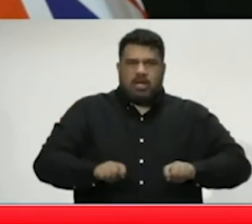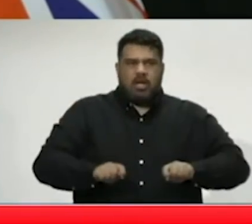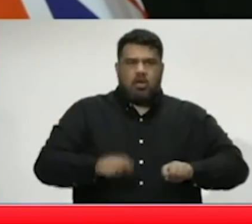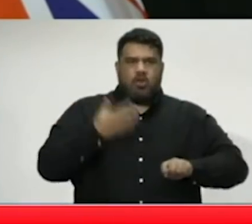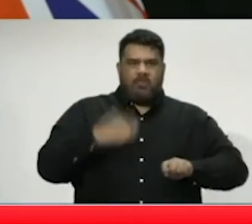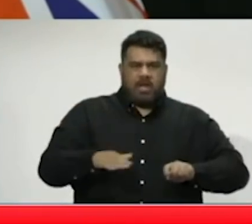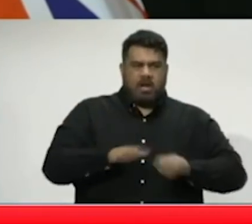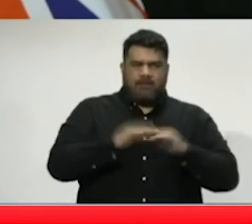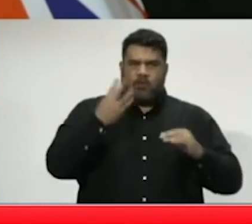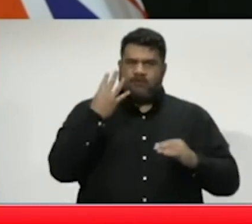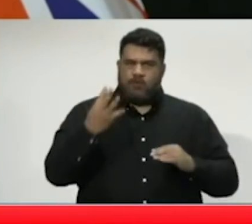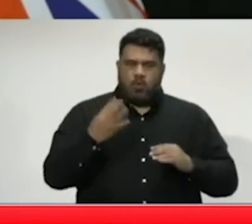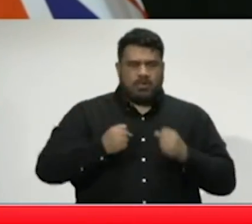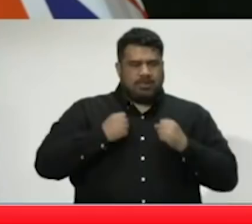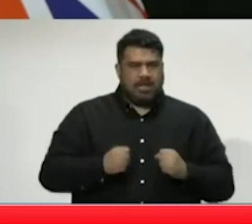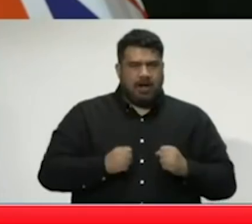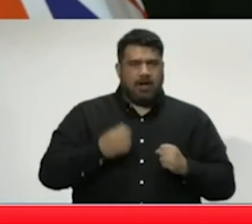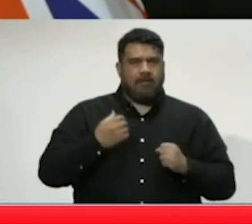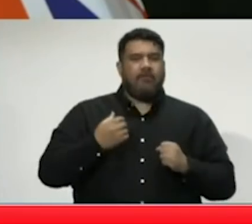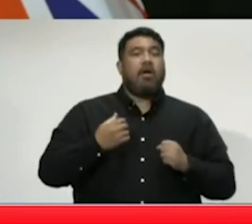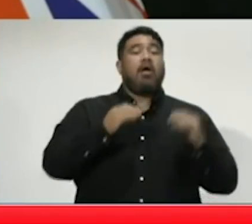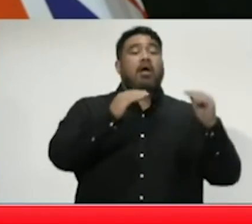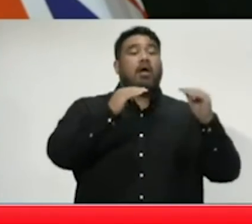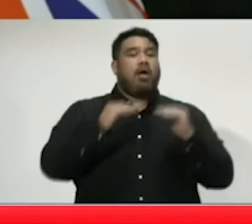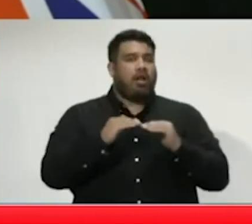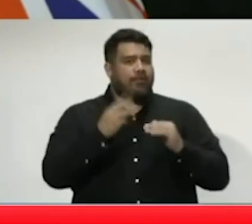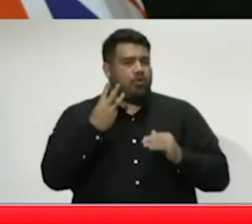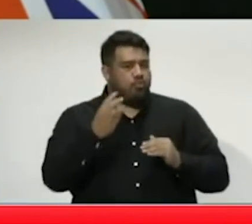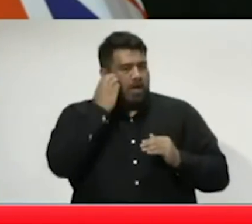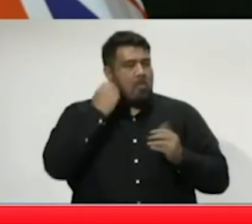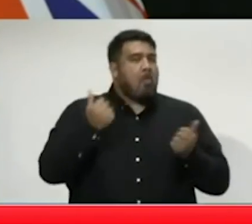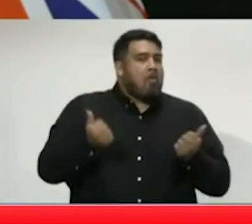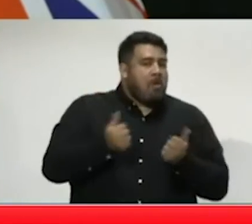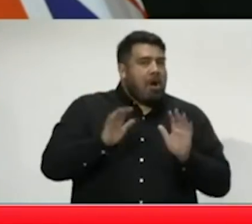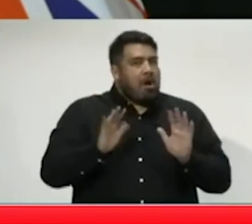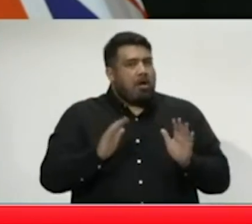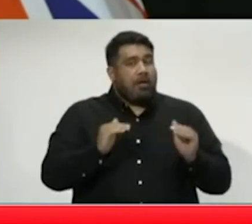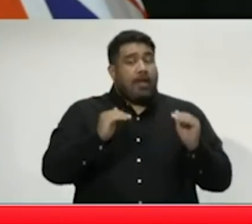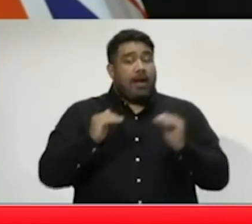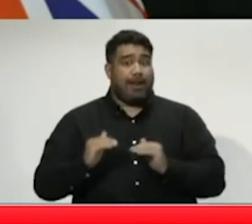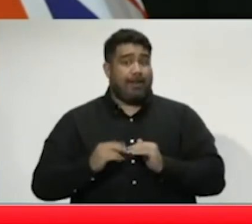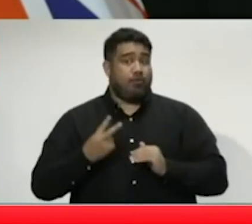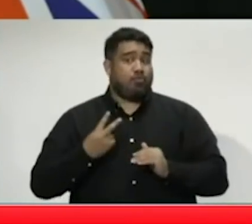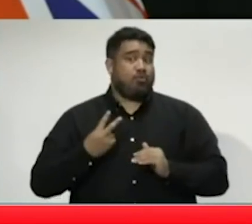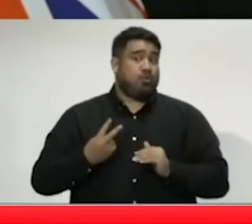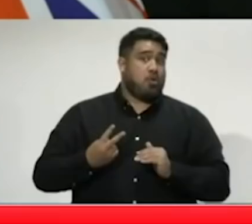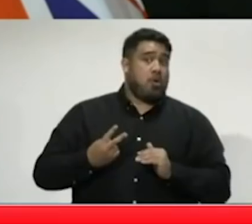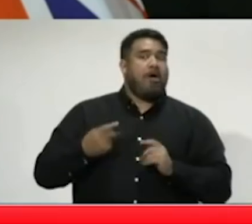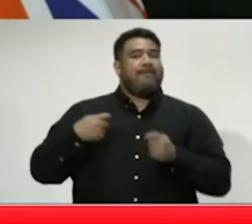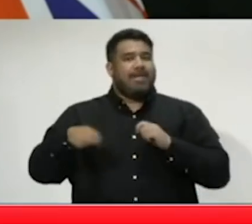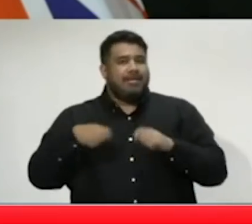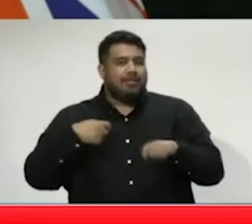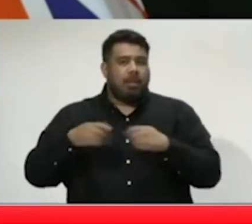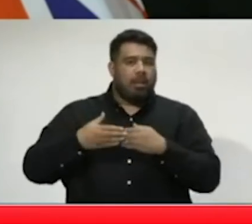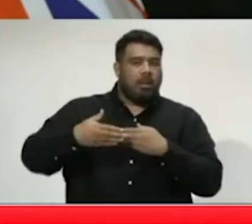level 3, I envisage that we will stay in level 2 until the Director General has confidence that we can de-escalate further. But do keep in